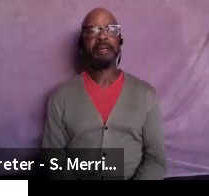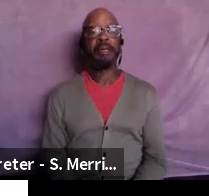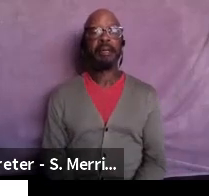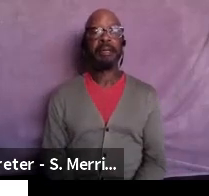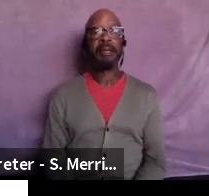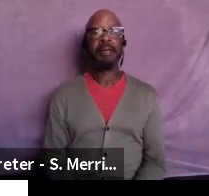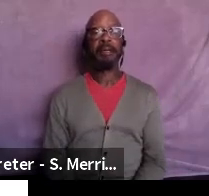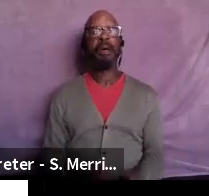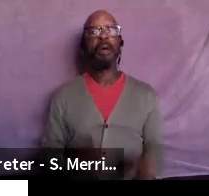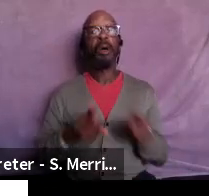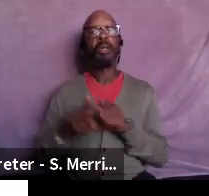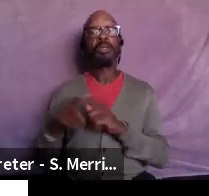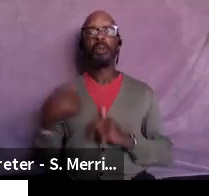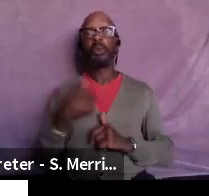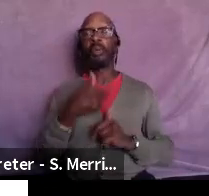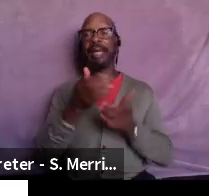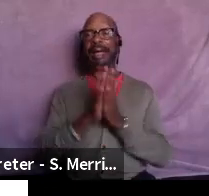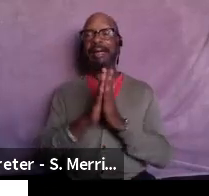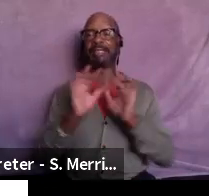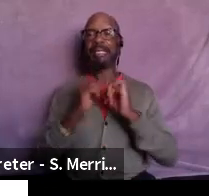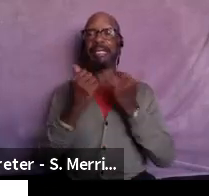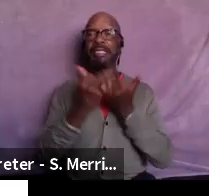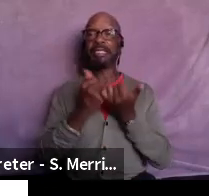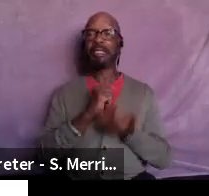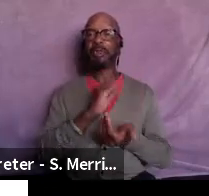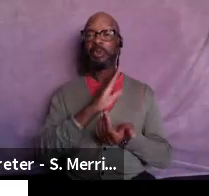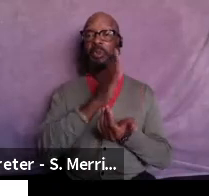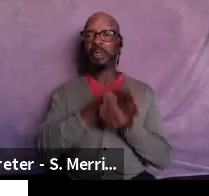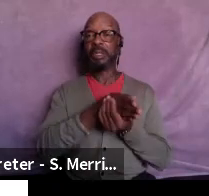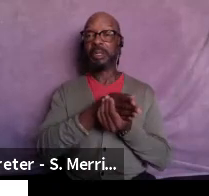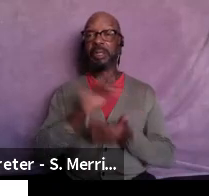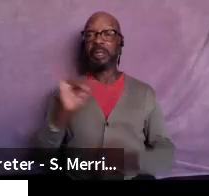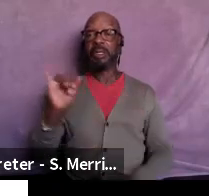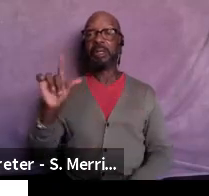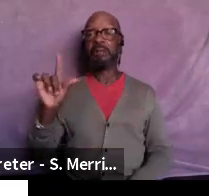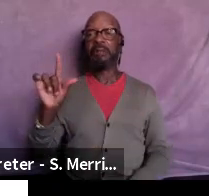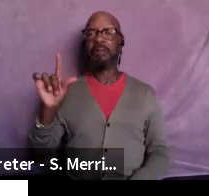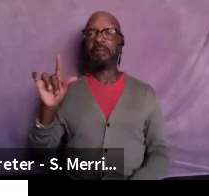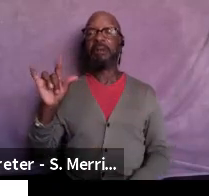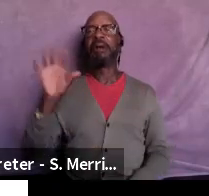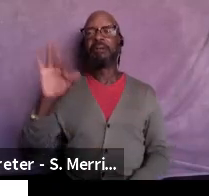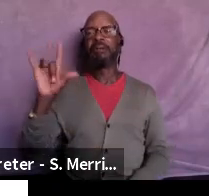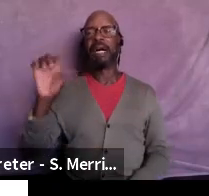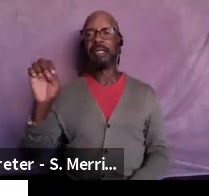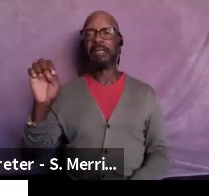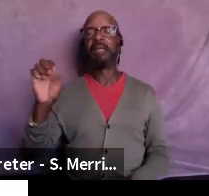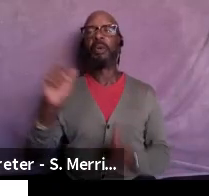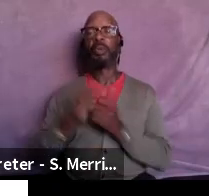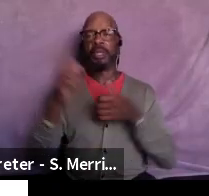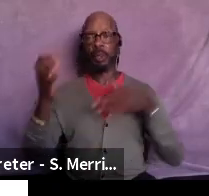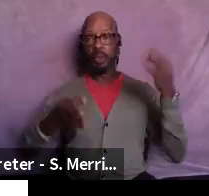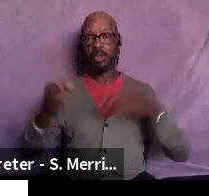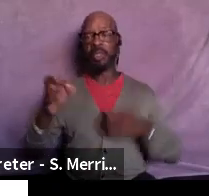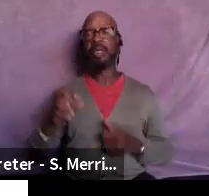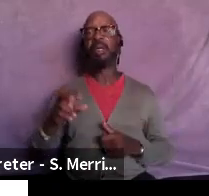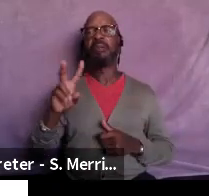And we also asked the agency to file the VRA with the court to